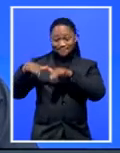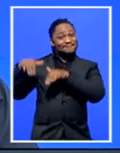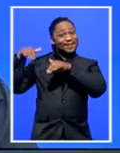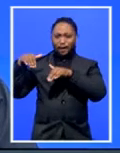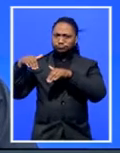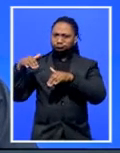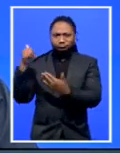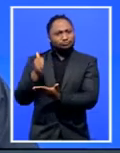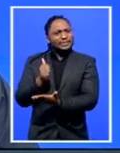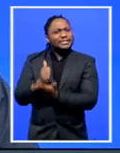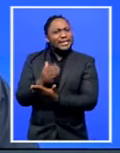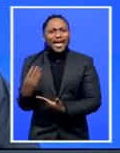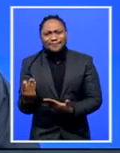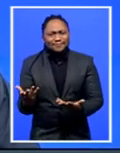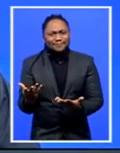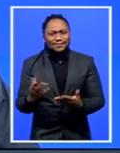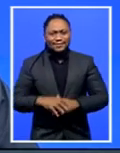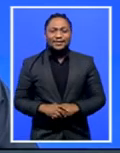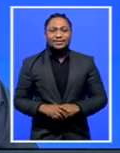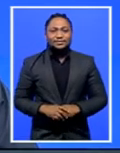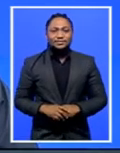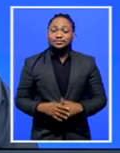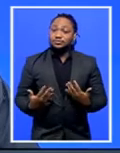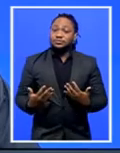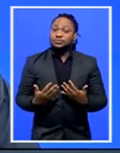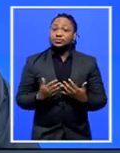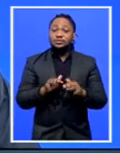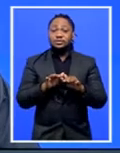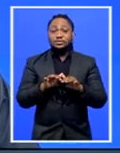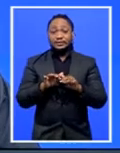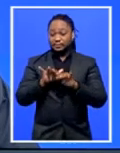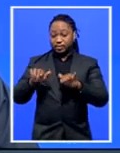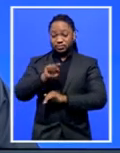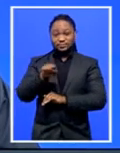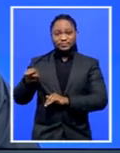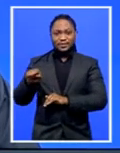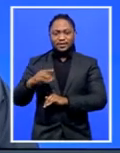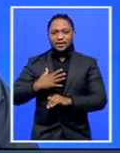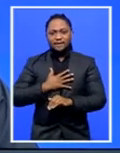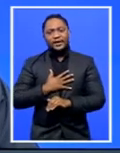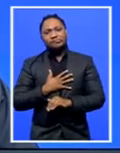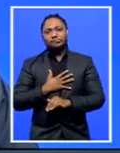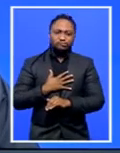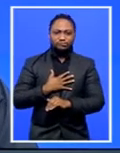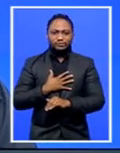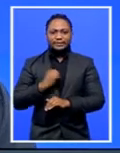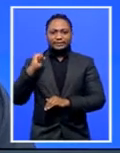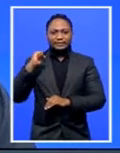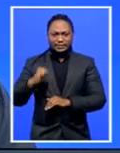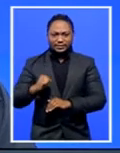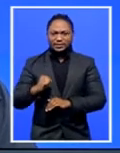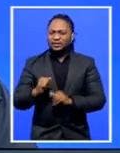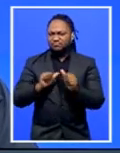provincial parliament. Yeah. So obviously these people think that the risk-reward scenario is such that is well